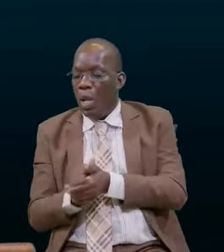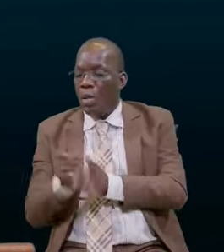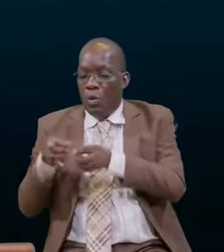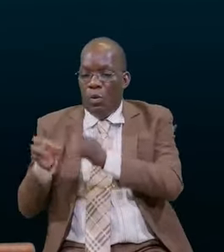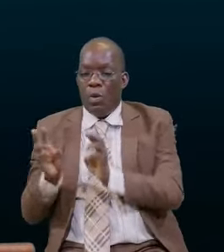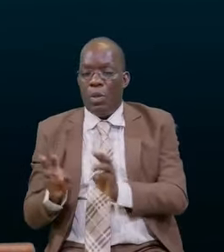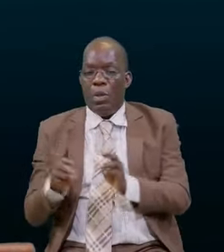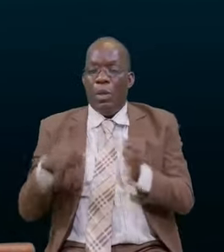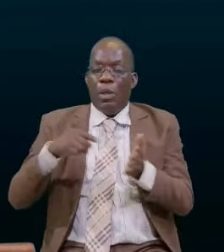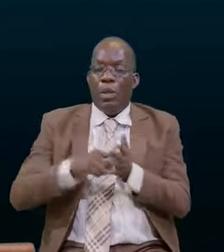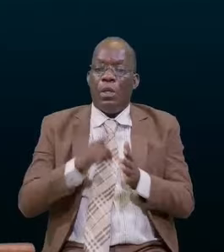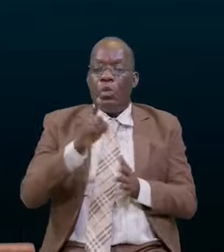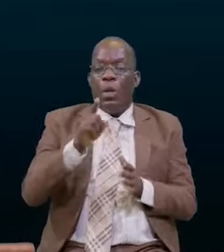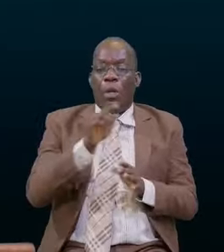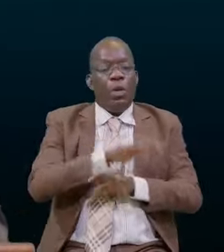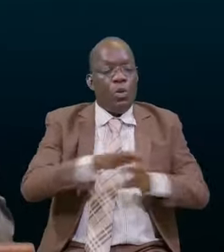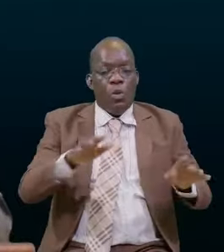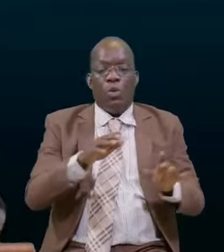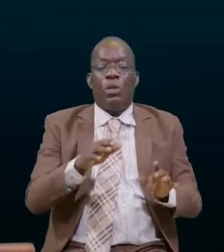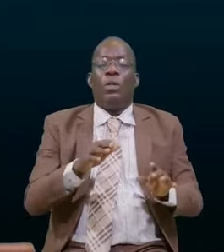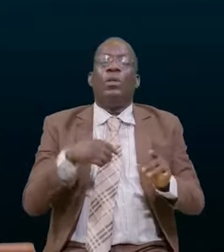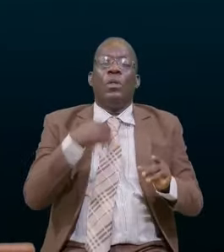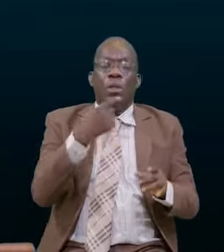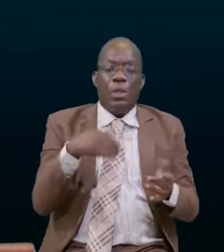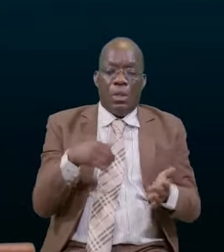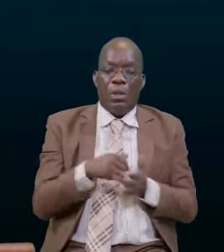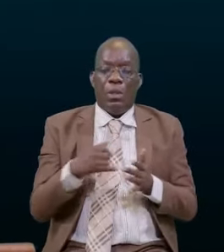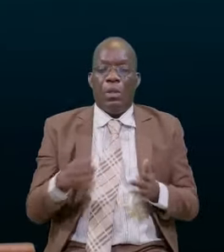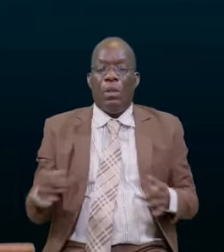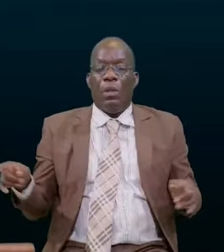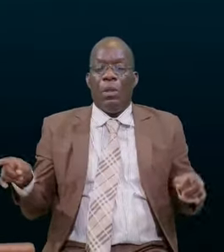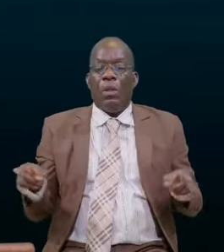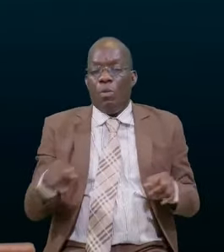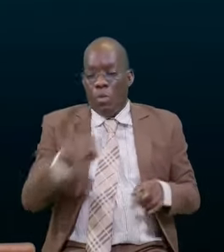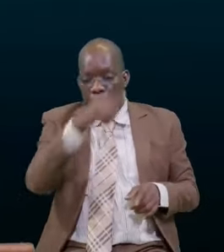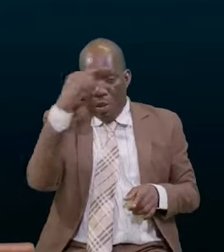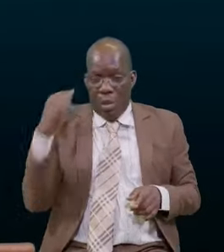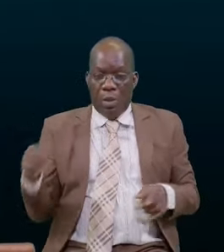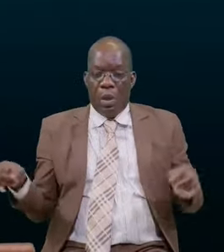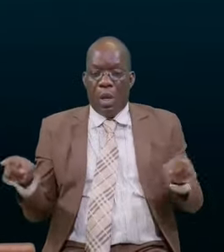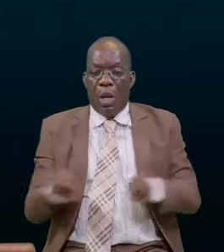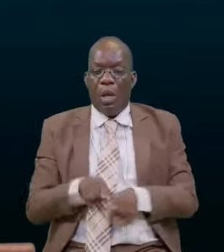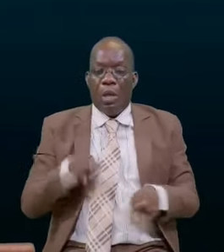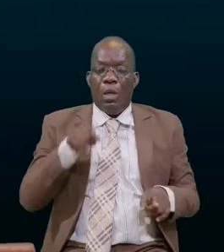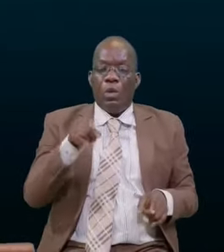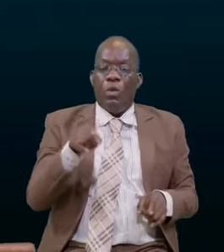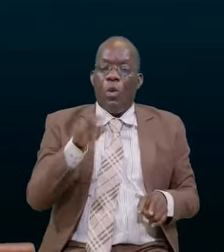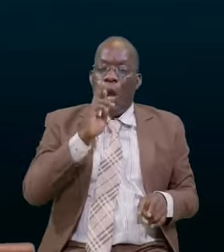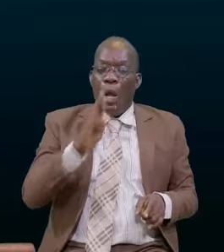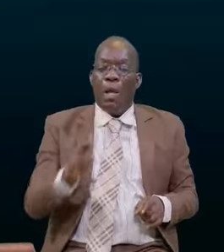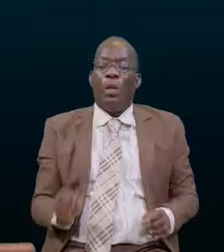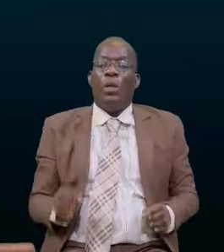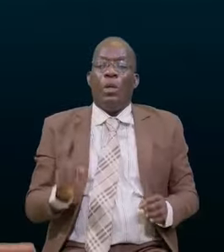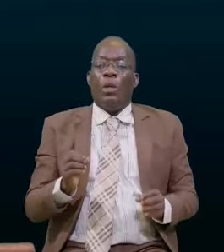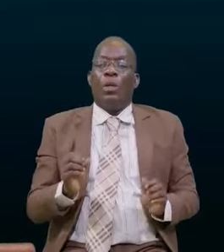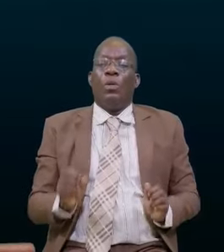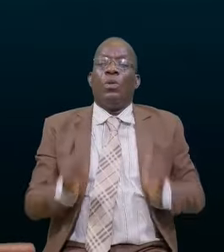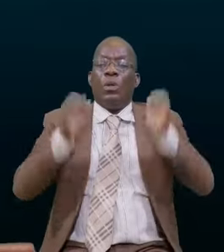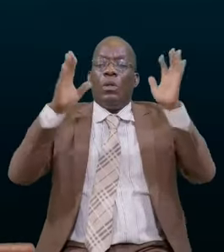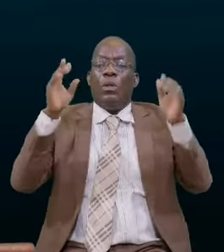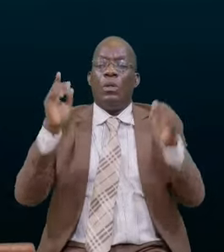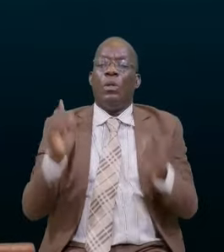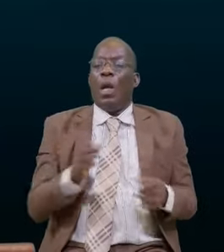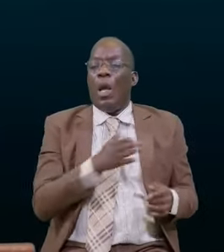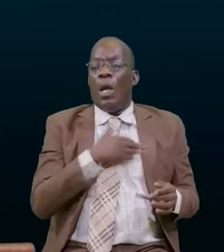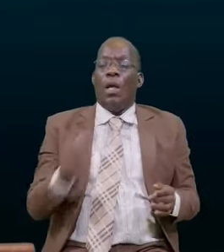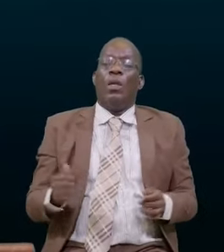thing you want to say avoid it because as you are really promptly ading to the faithful and gentle warning